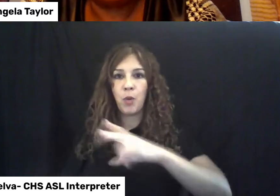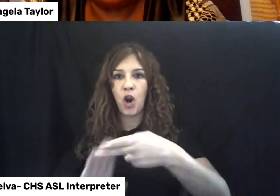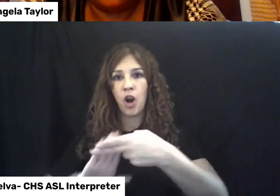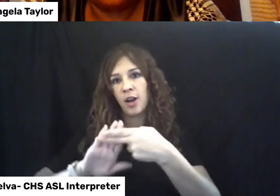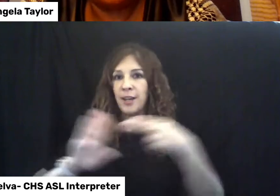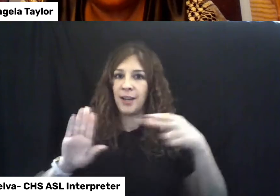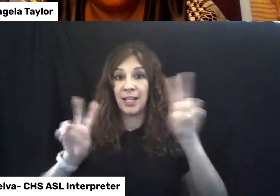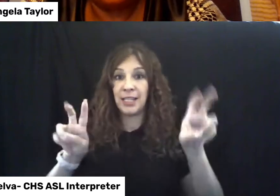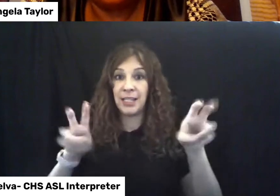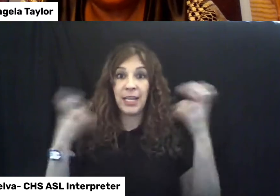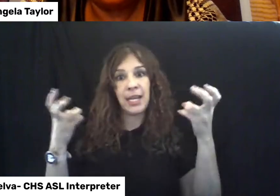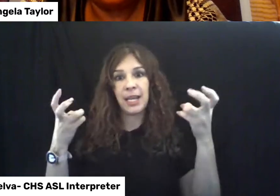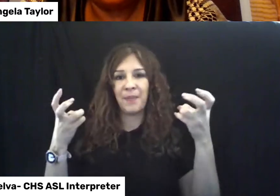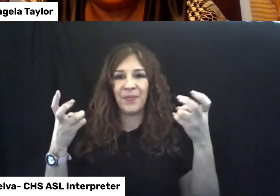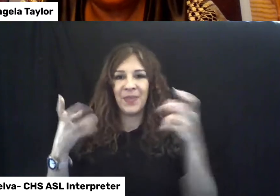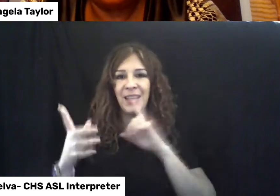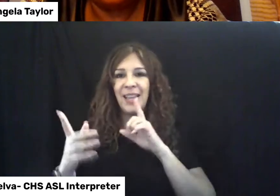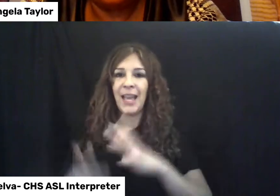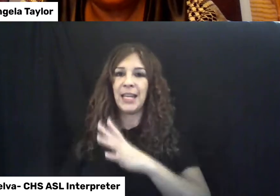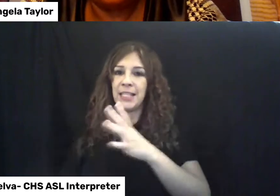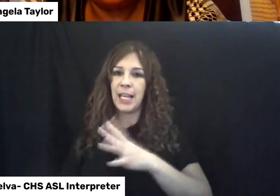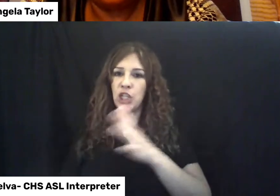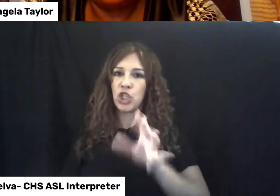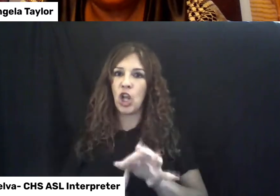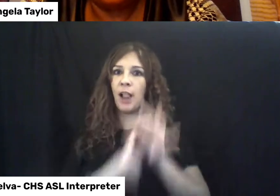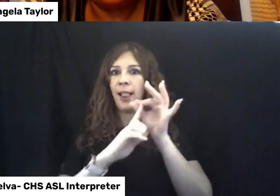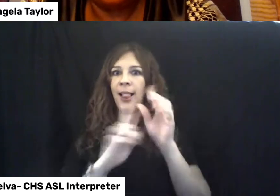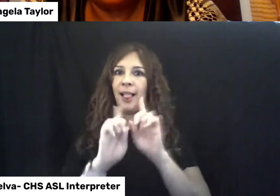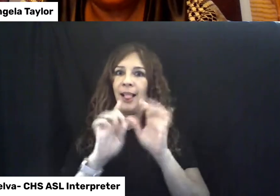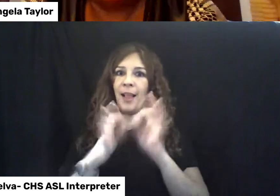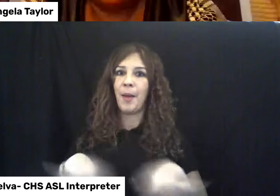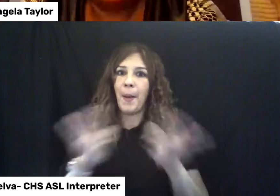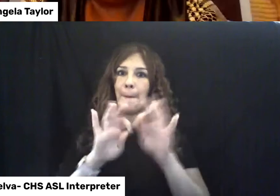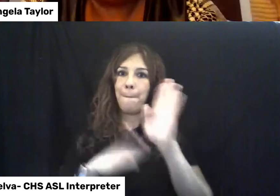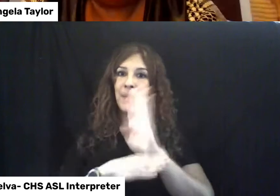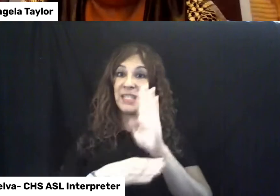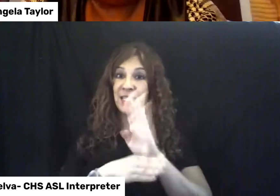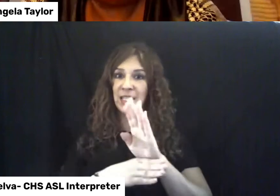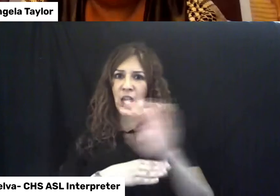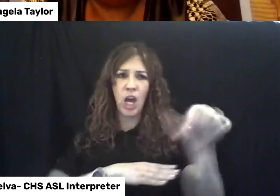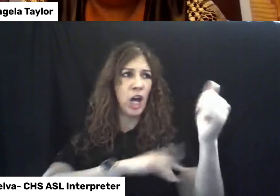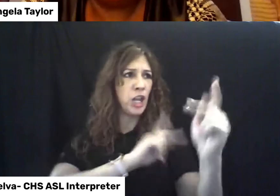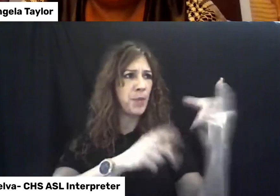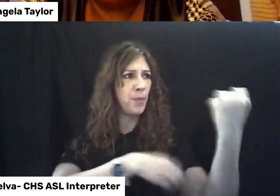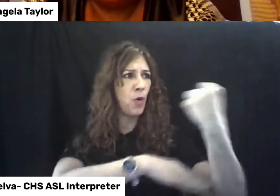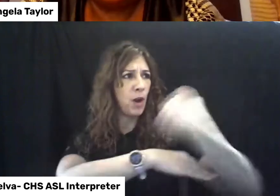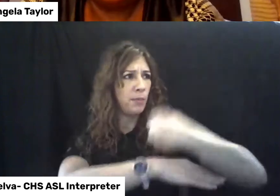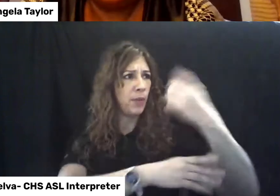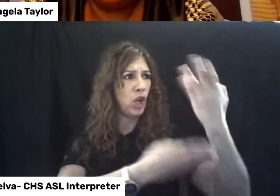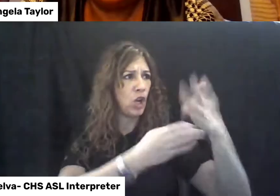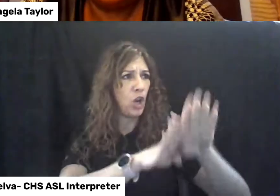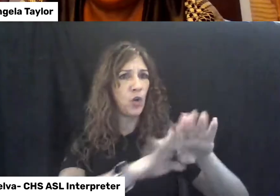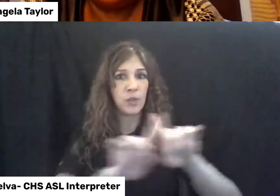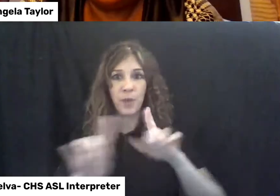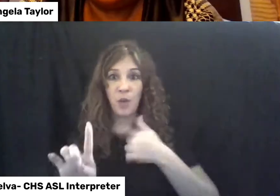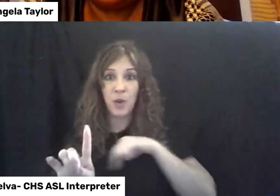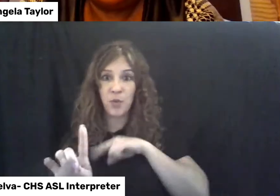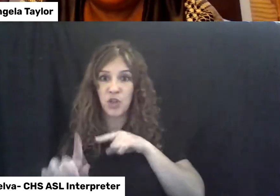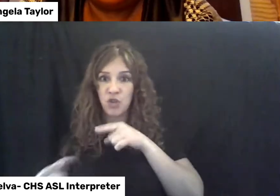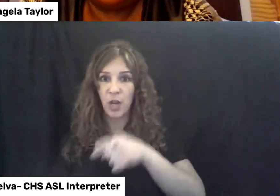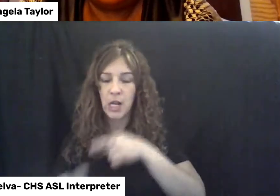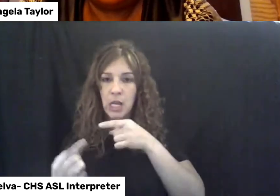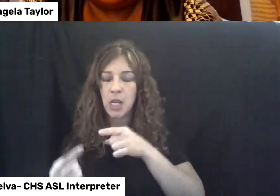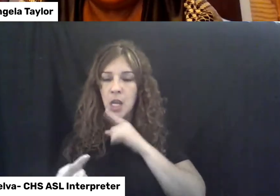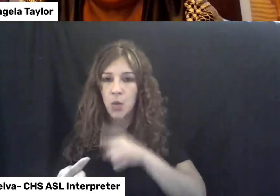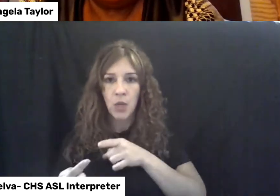was darn closed, but we were open, and struggling through that together, I think, helped all of